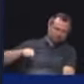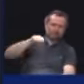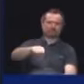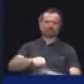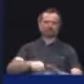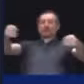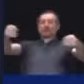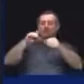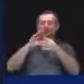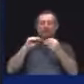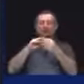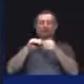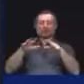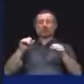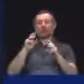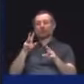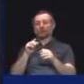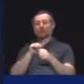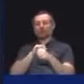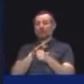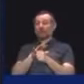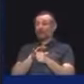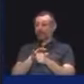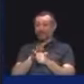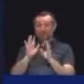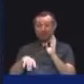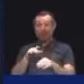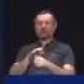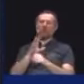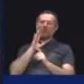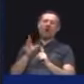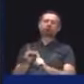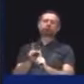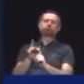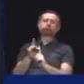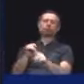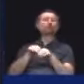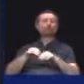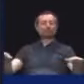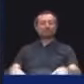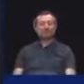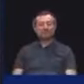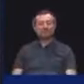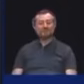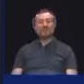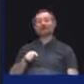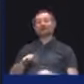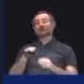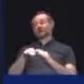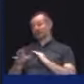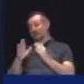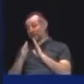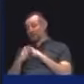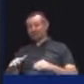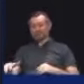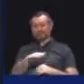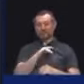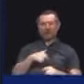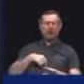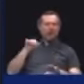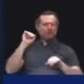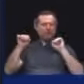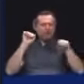the mission. And we have to get in those communities, and we have to knock on those doors, and we have to convince